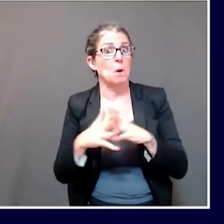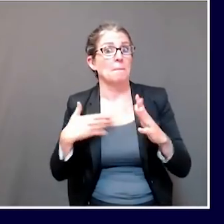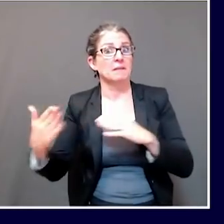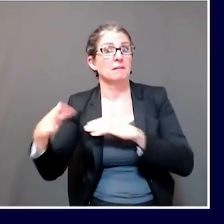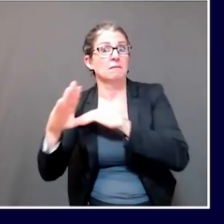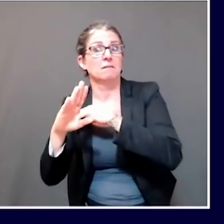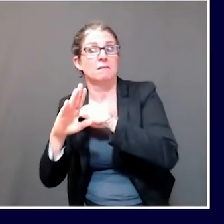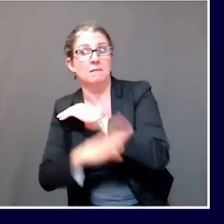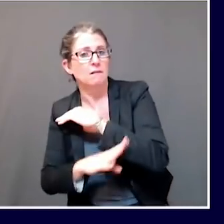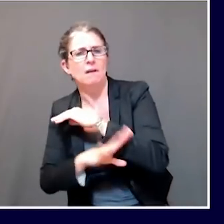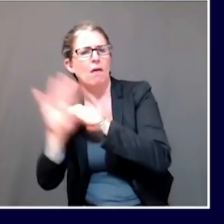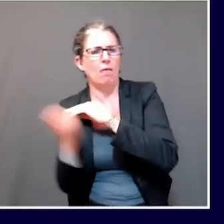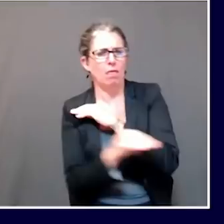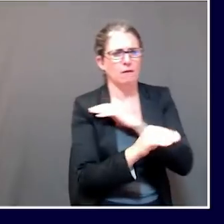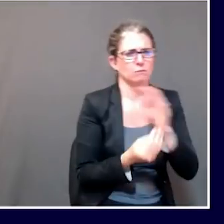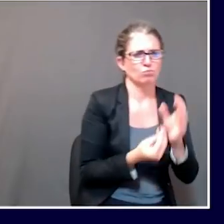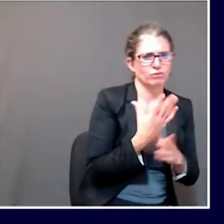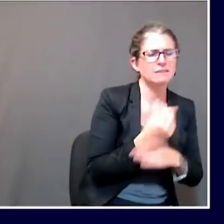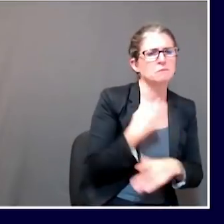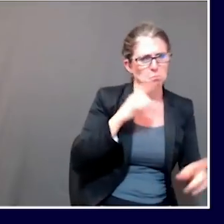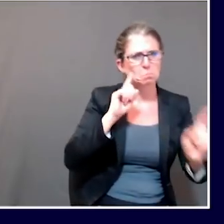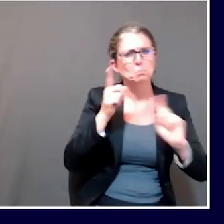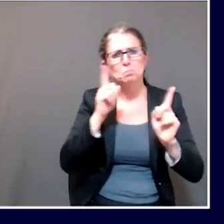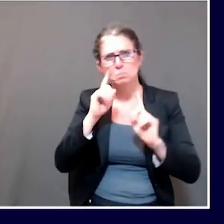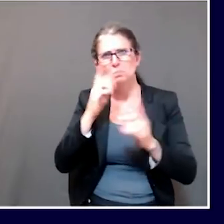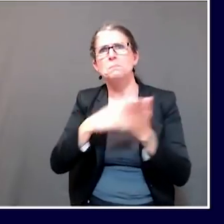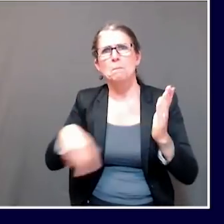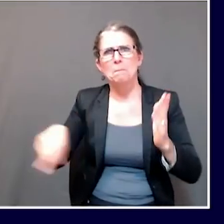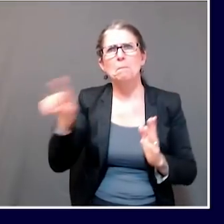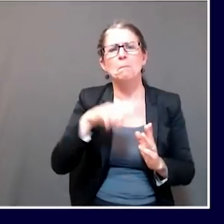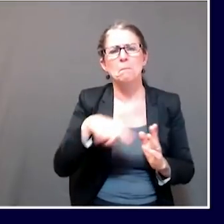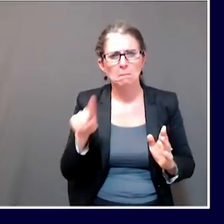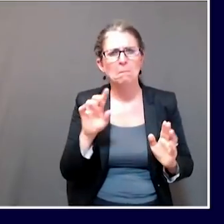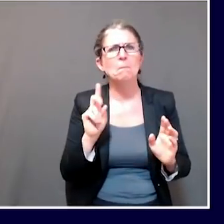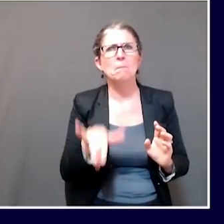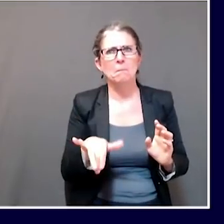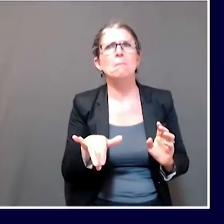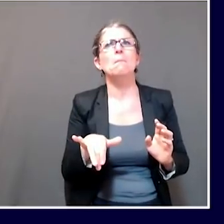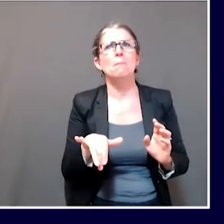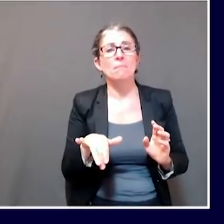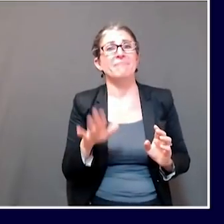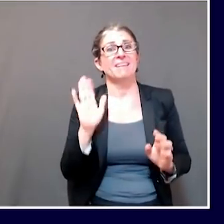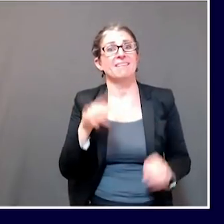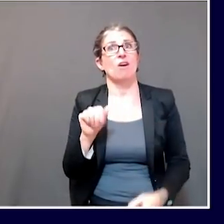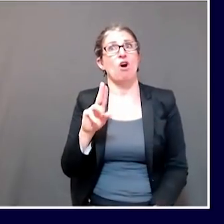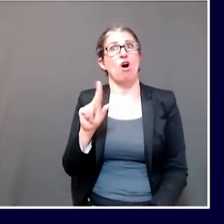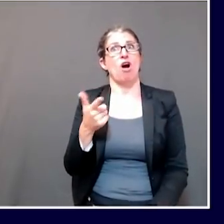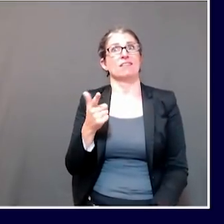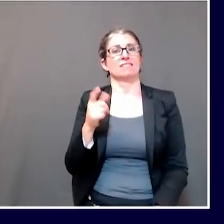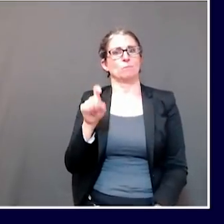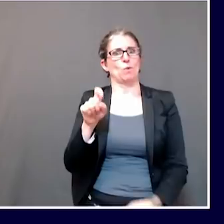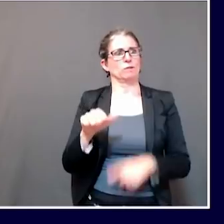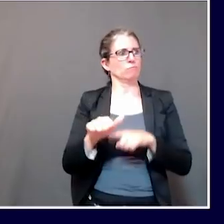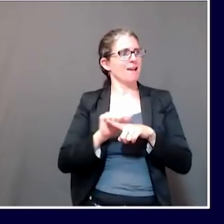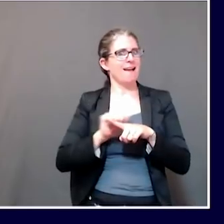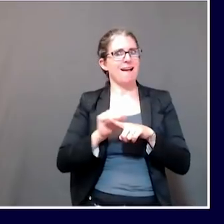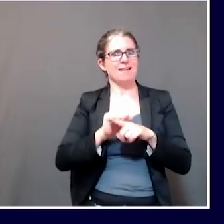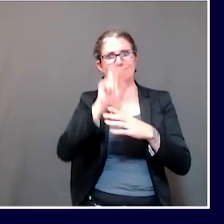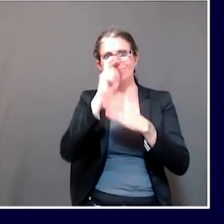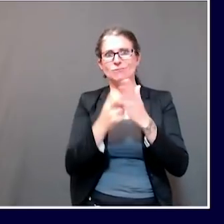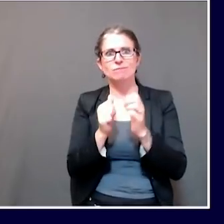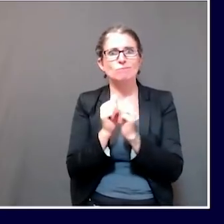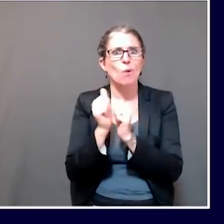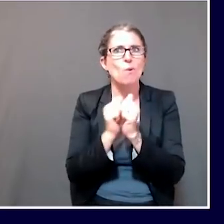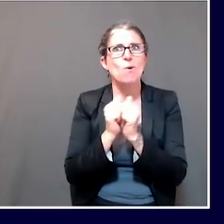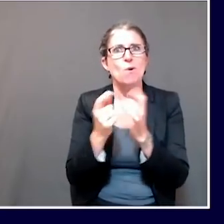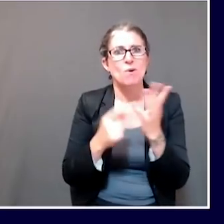kids hitting each other at football practice. I'm just wondering if that's really realistic. Is that something we should expect? Yeah,